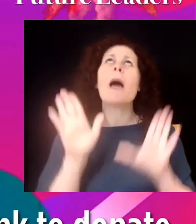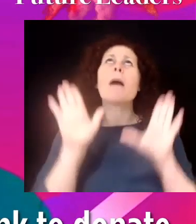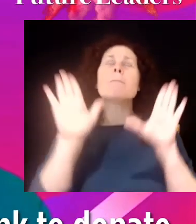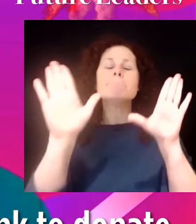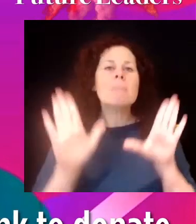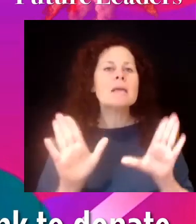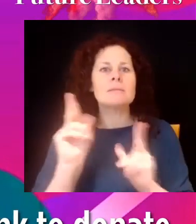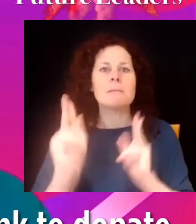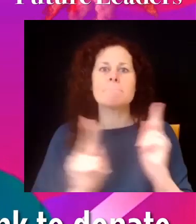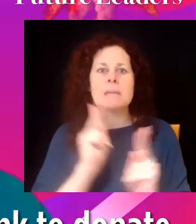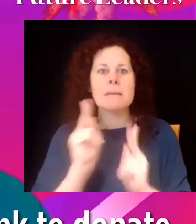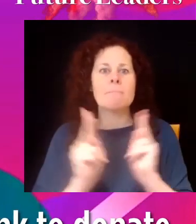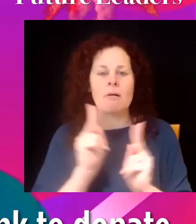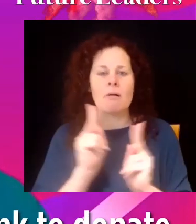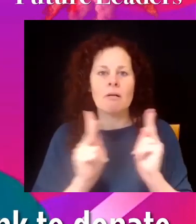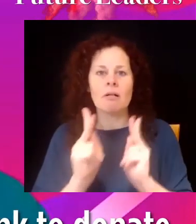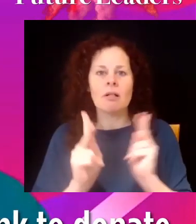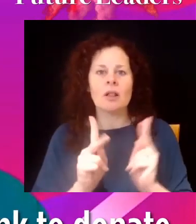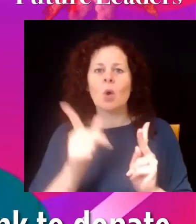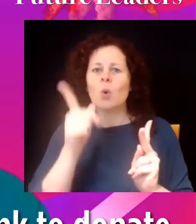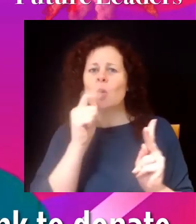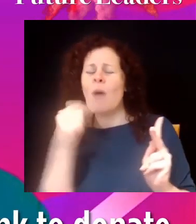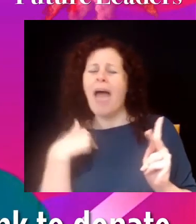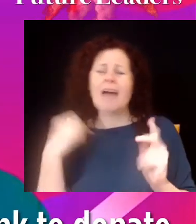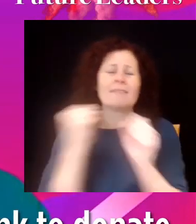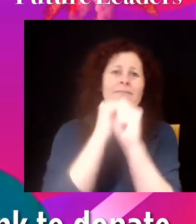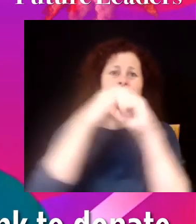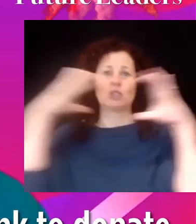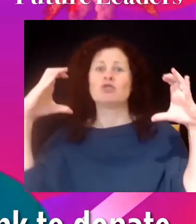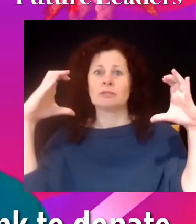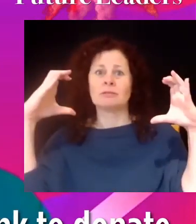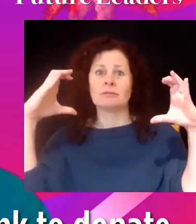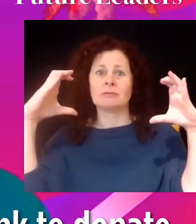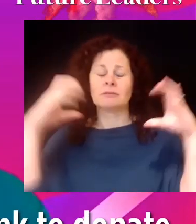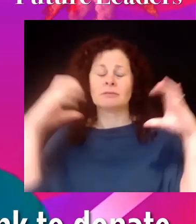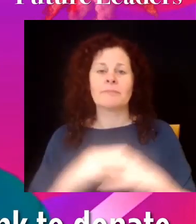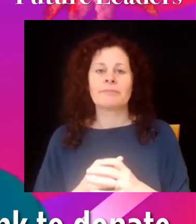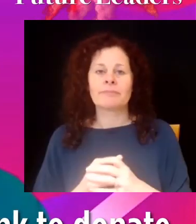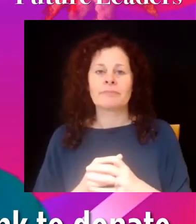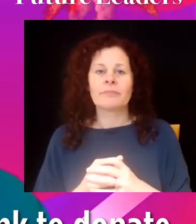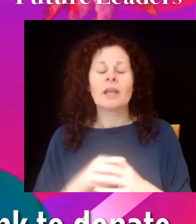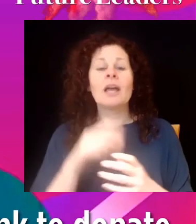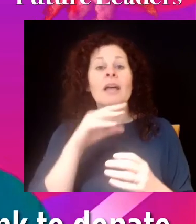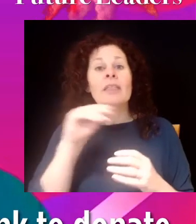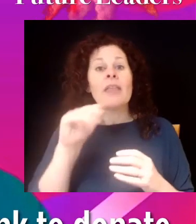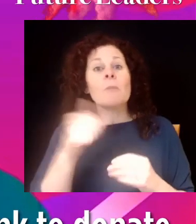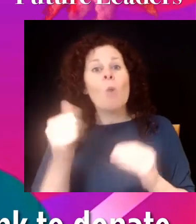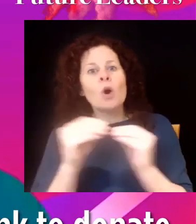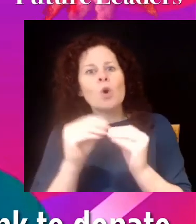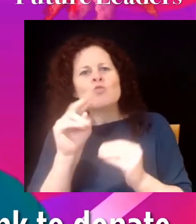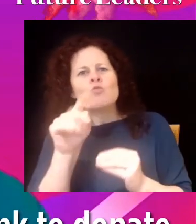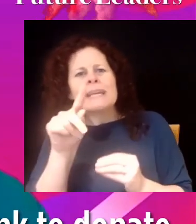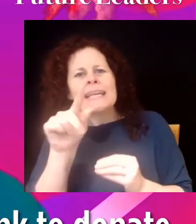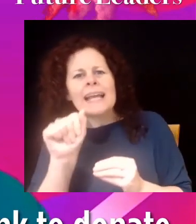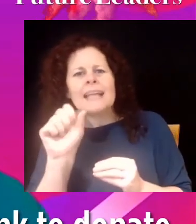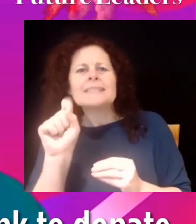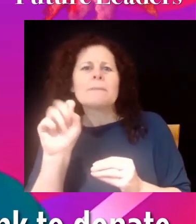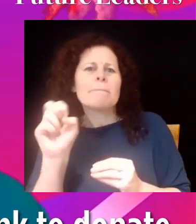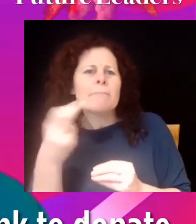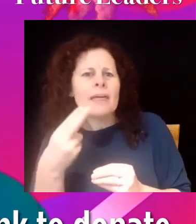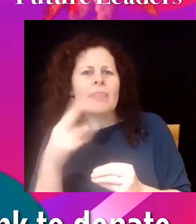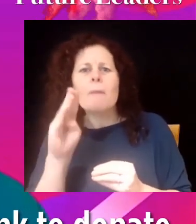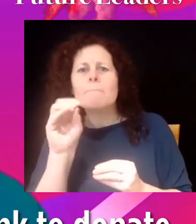people, Mary Ann Bailey and Linda Bakken, and they were shortly joined by Mike Shem and Rita Smith and